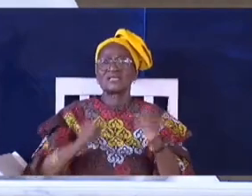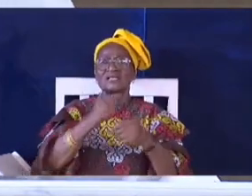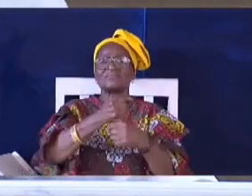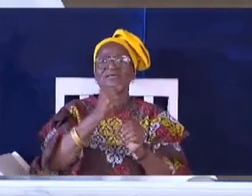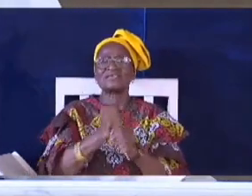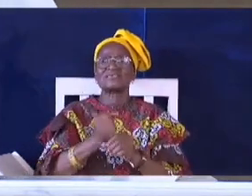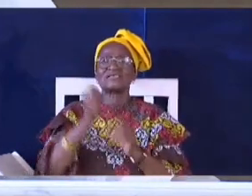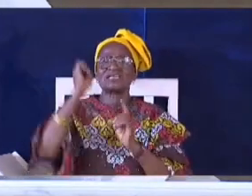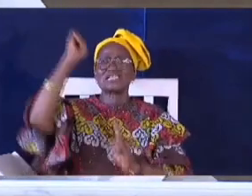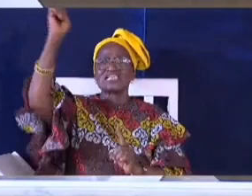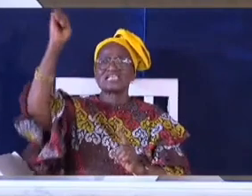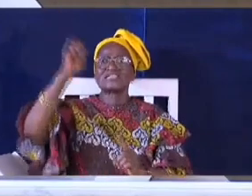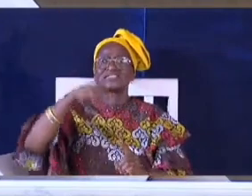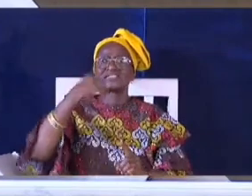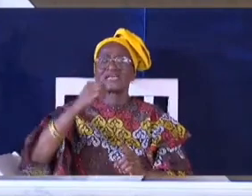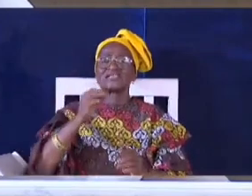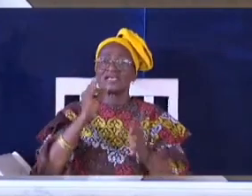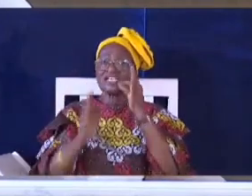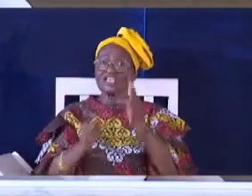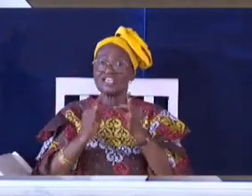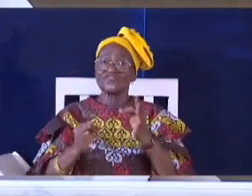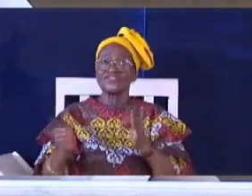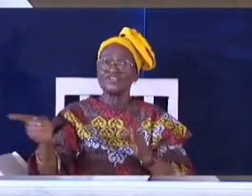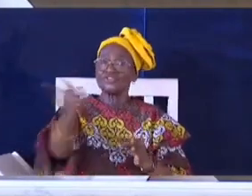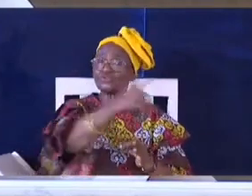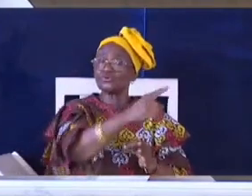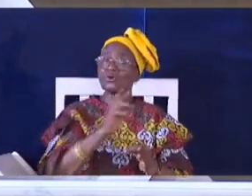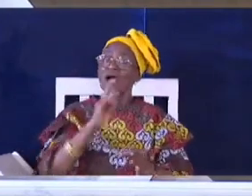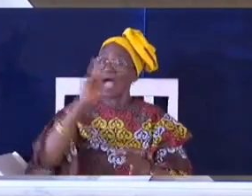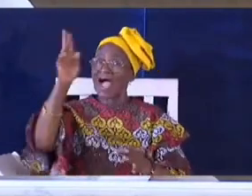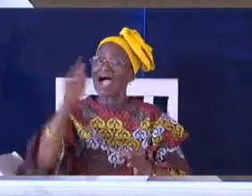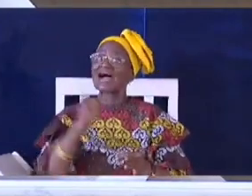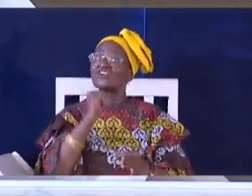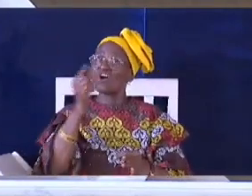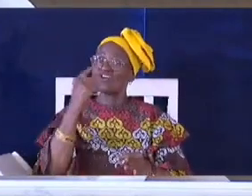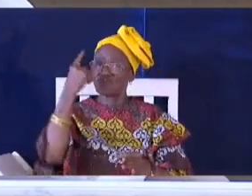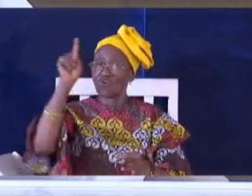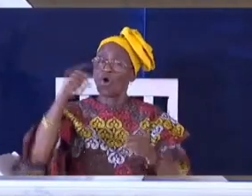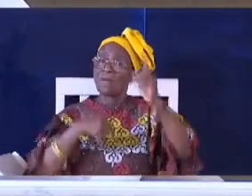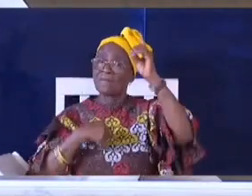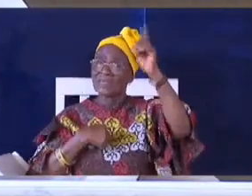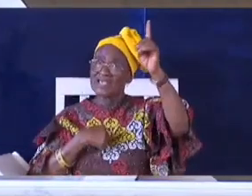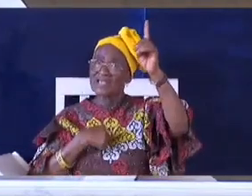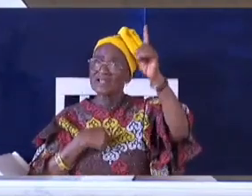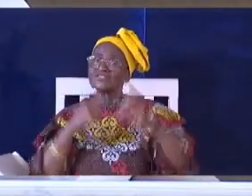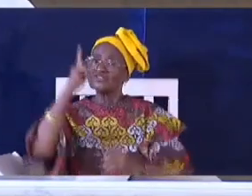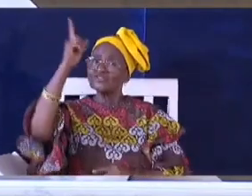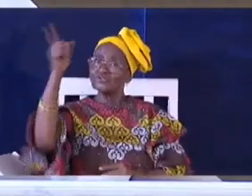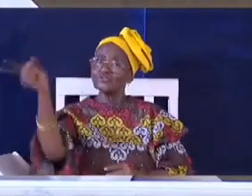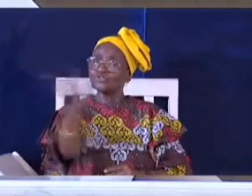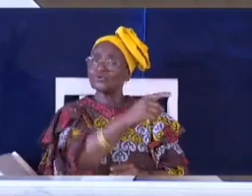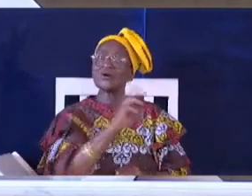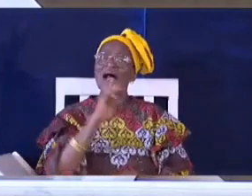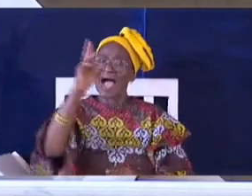He said, "If you are not for me, you are against me."